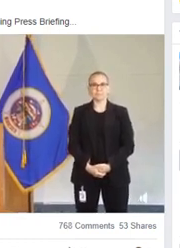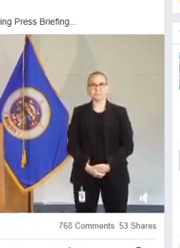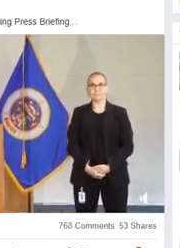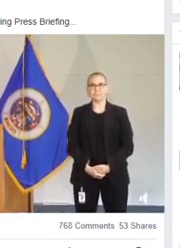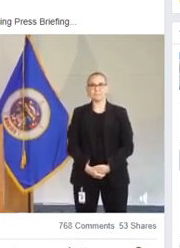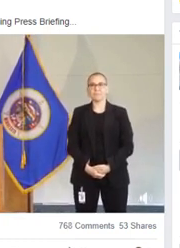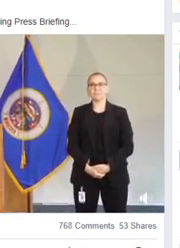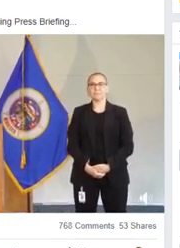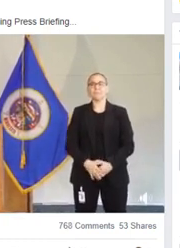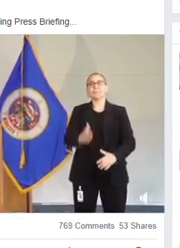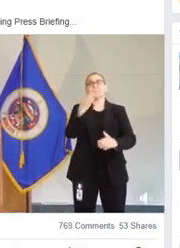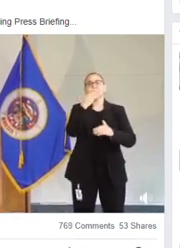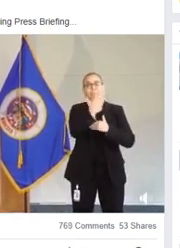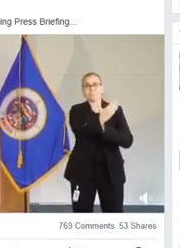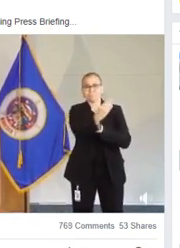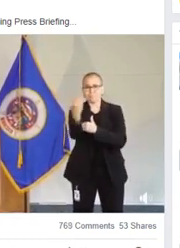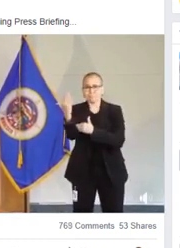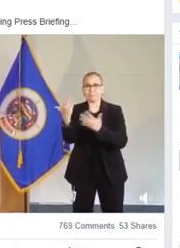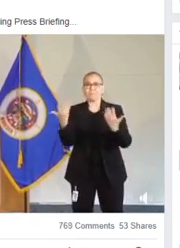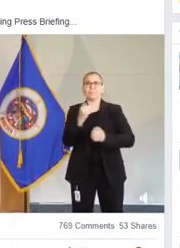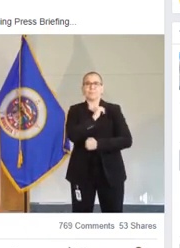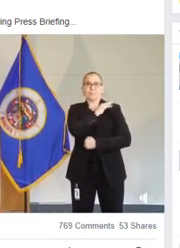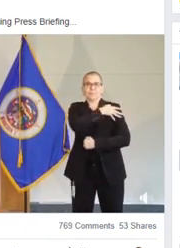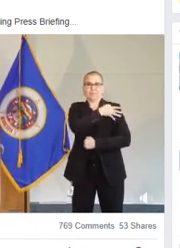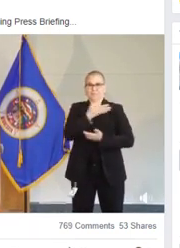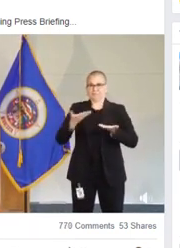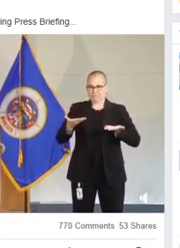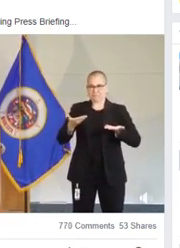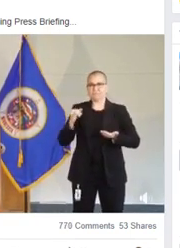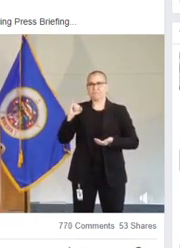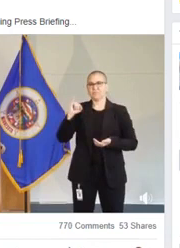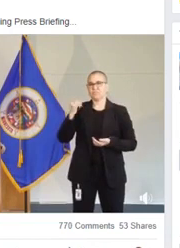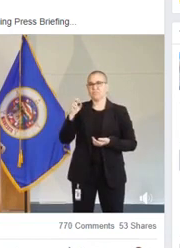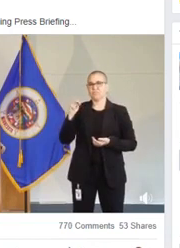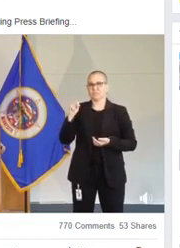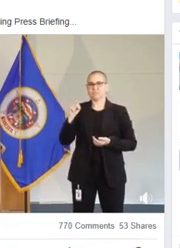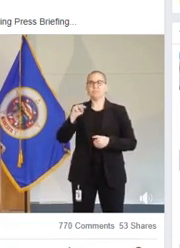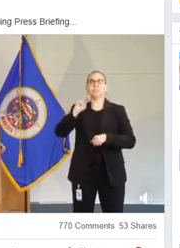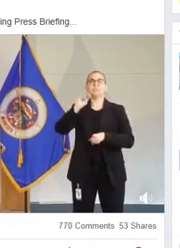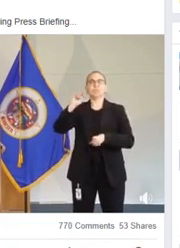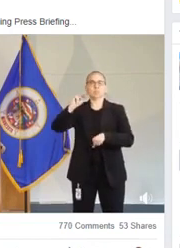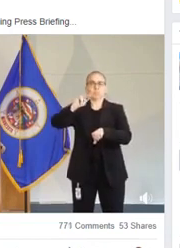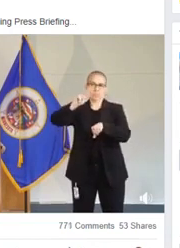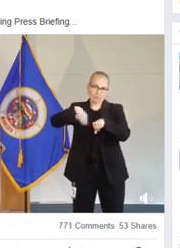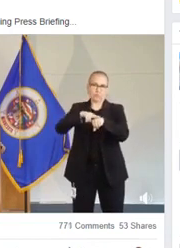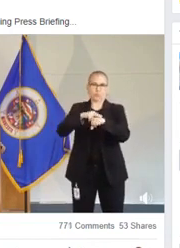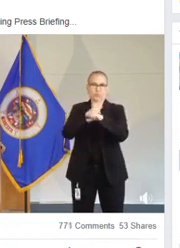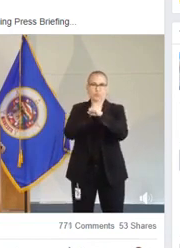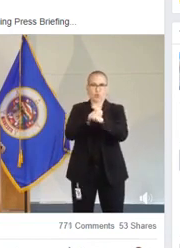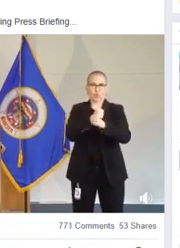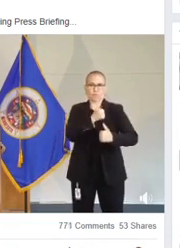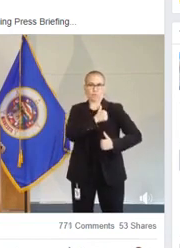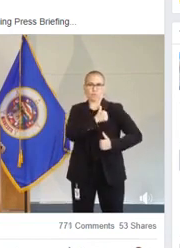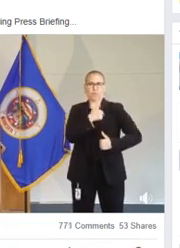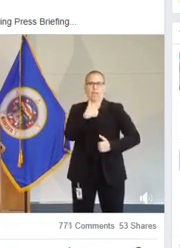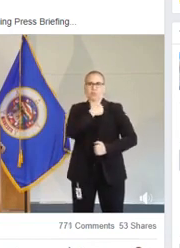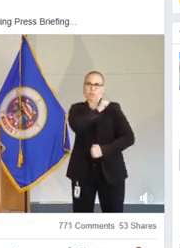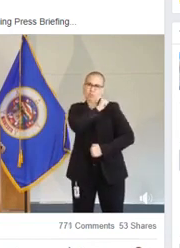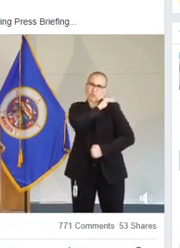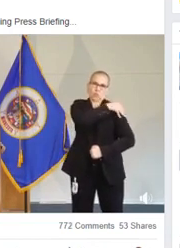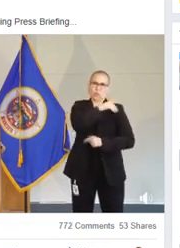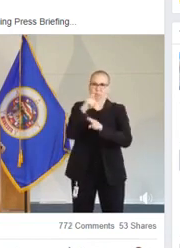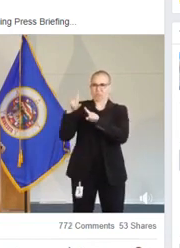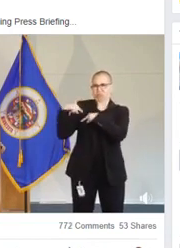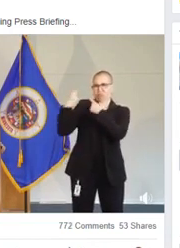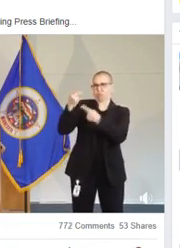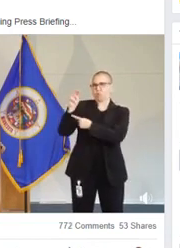Good morning. I'm Major General John Jensen. I'm the Adjutant General of the Minnesota Army National Guard, and I've been the Adjutant General since November of